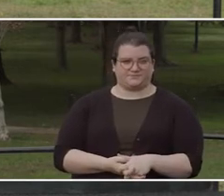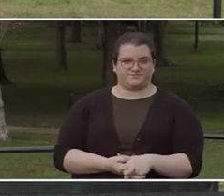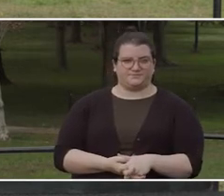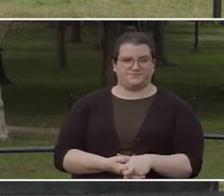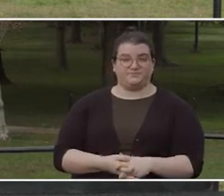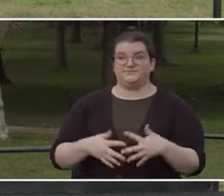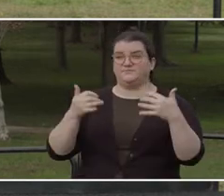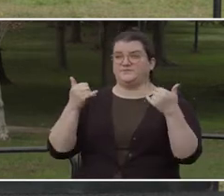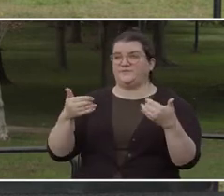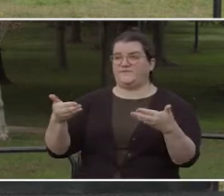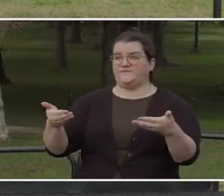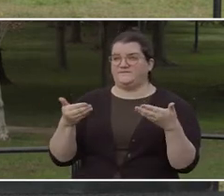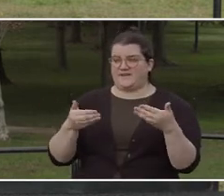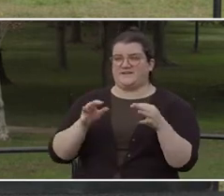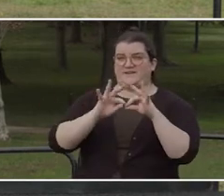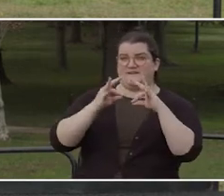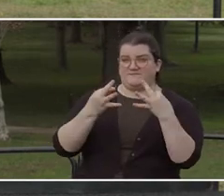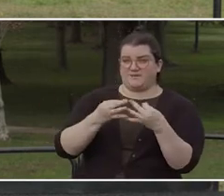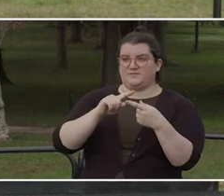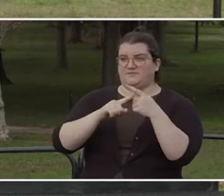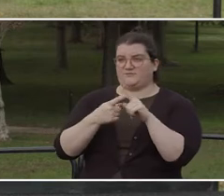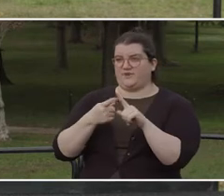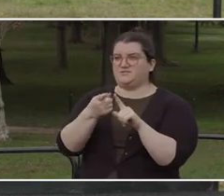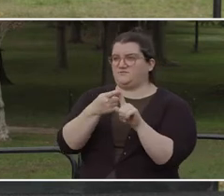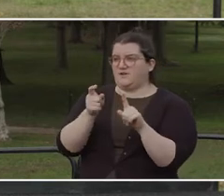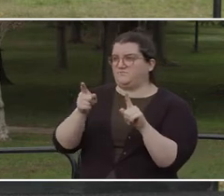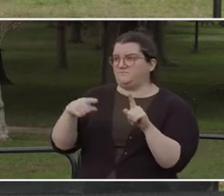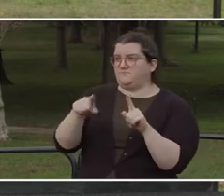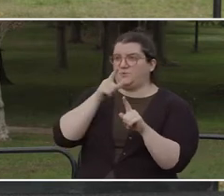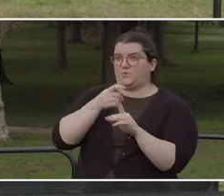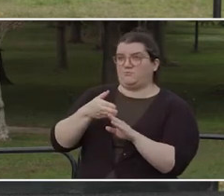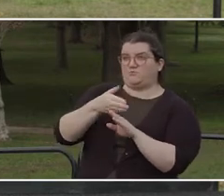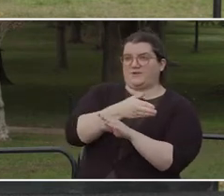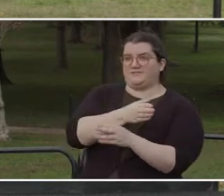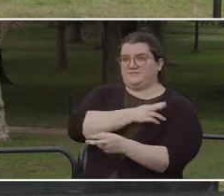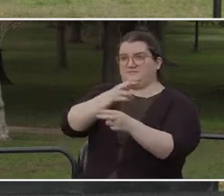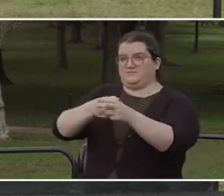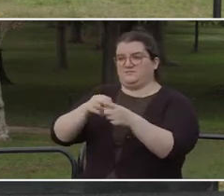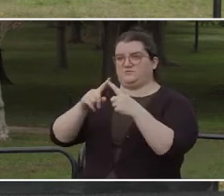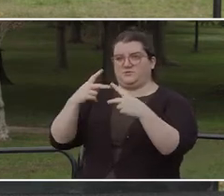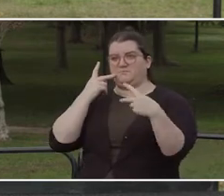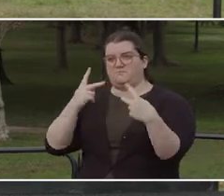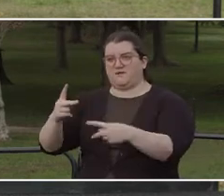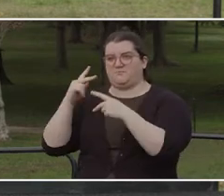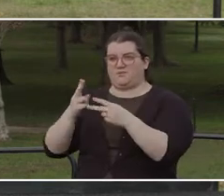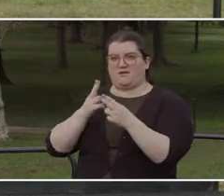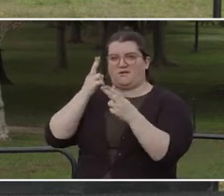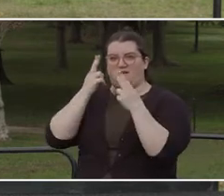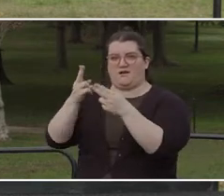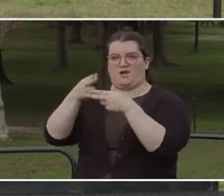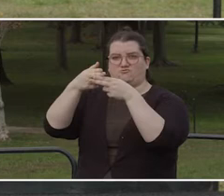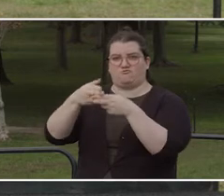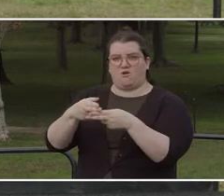I now invite the family and friends of those previously inducted into the Memory Honor Roll to